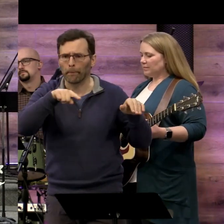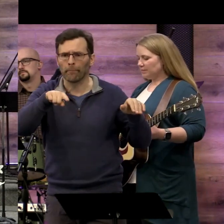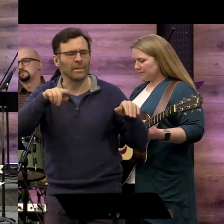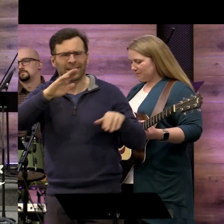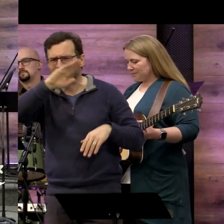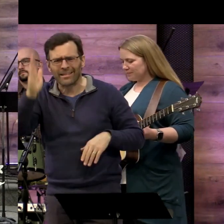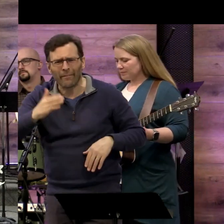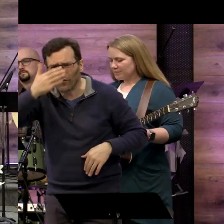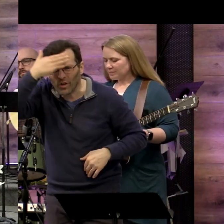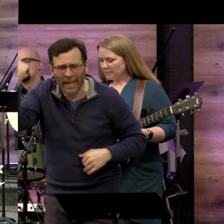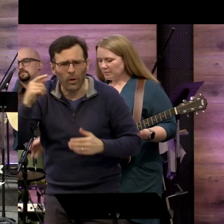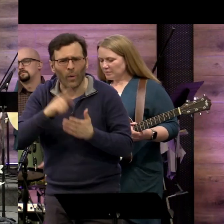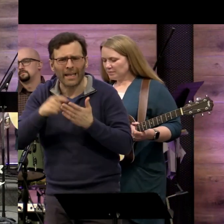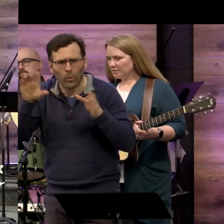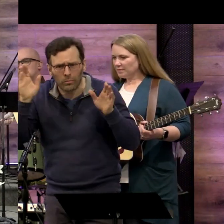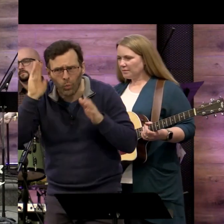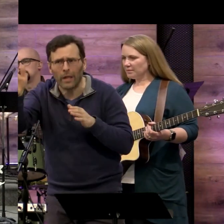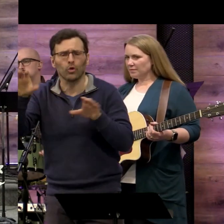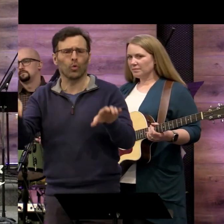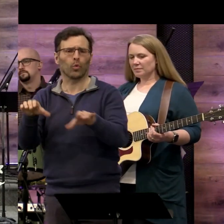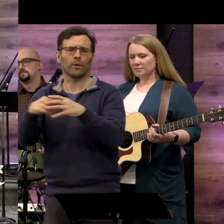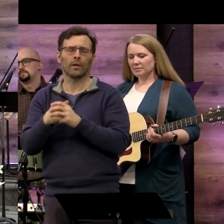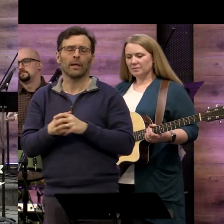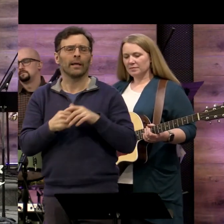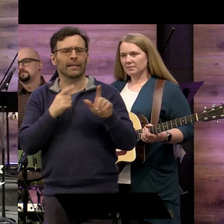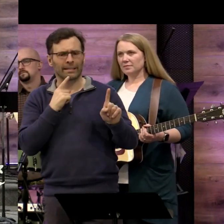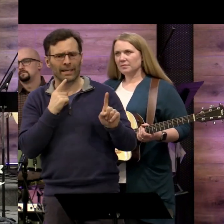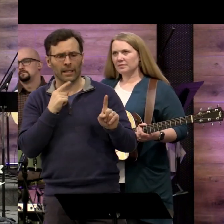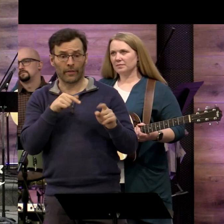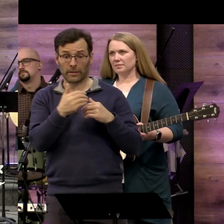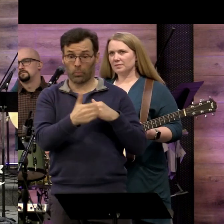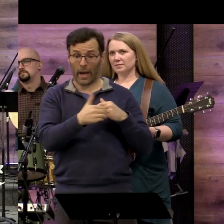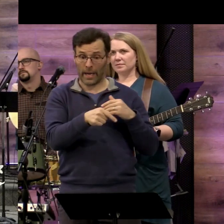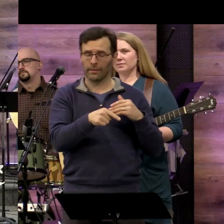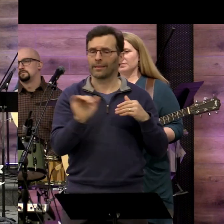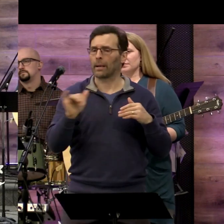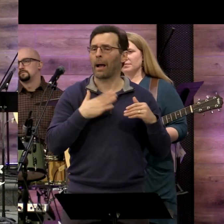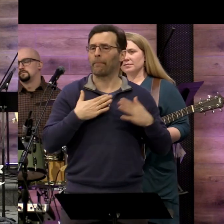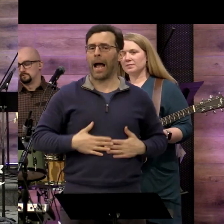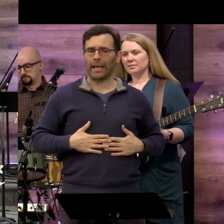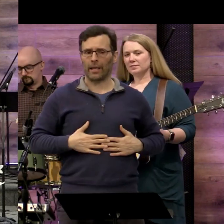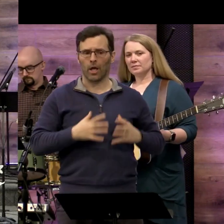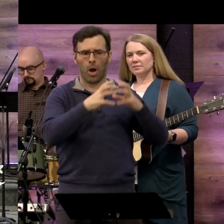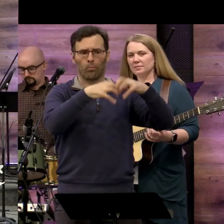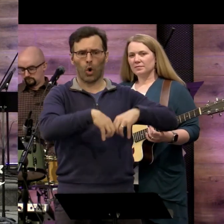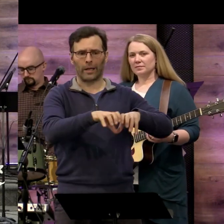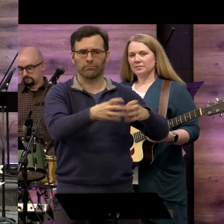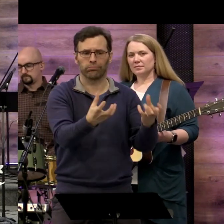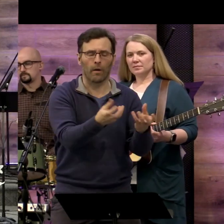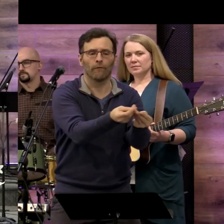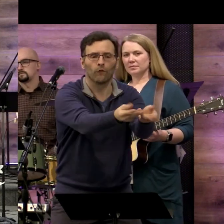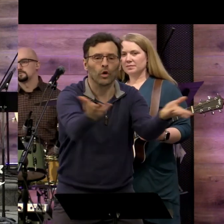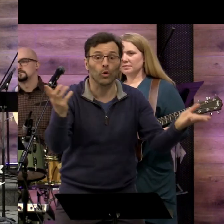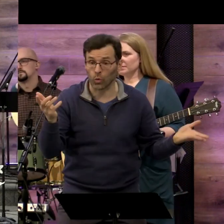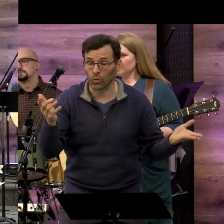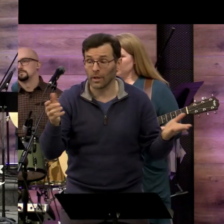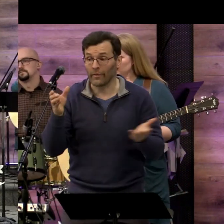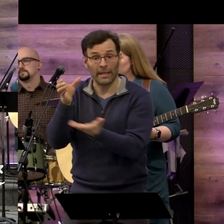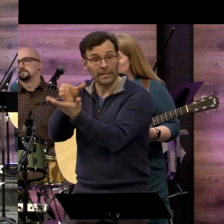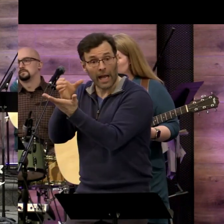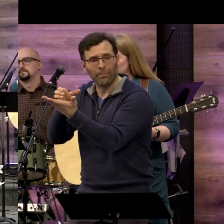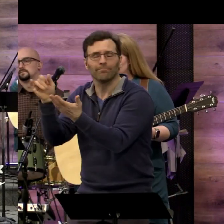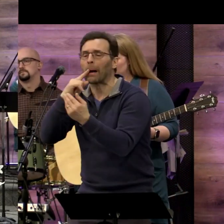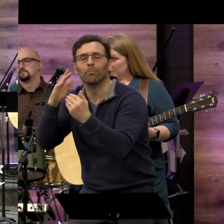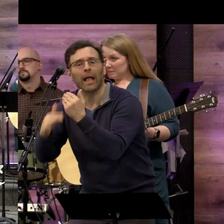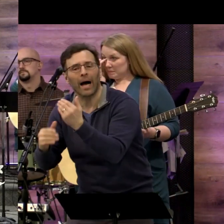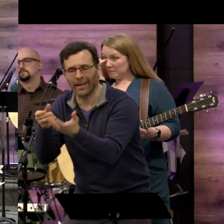never forget what He was about to do. He says, "This bread is my body broken for you. This cup represents my